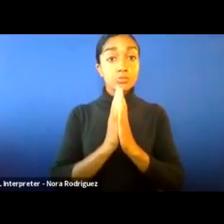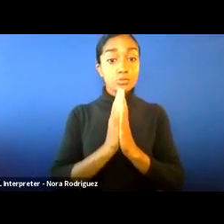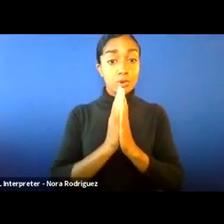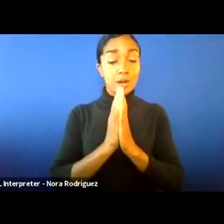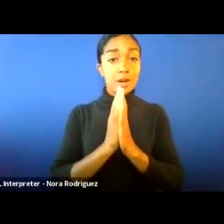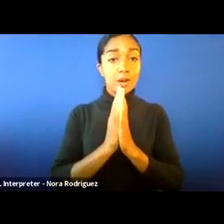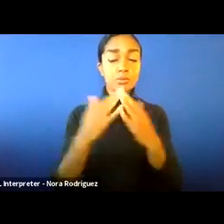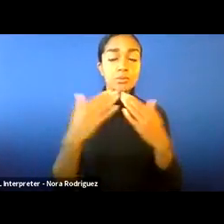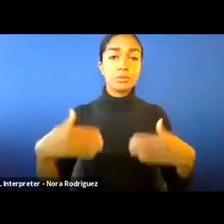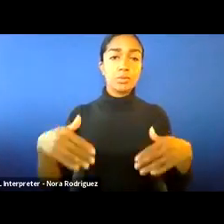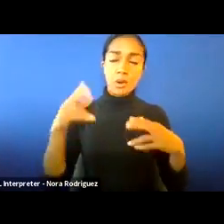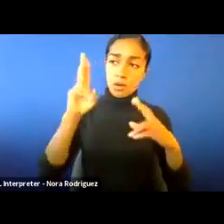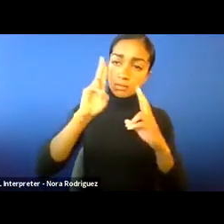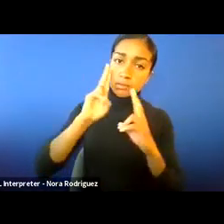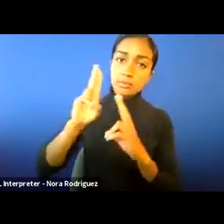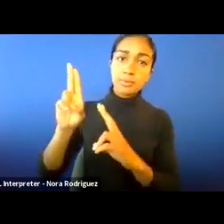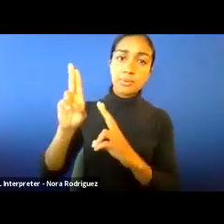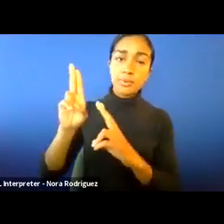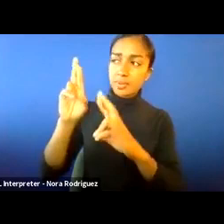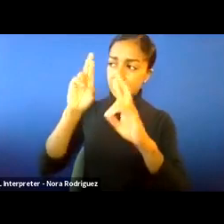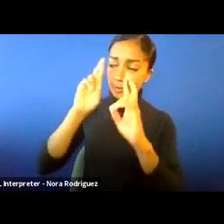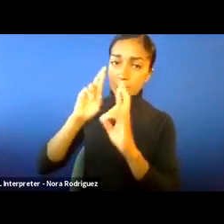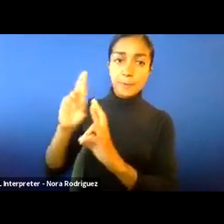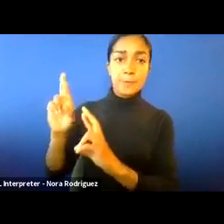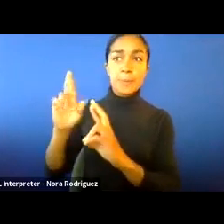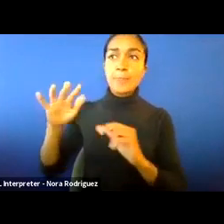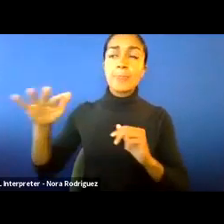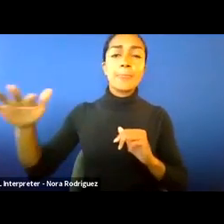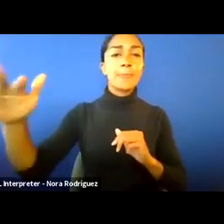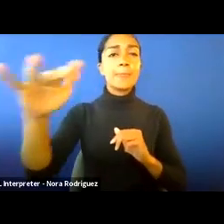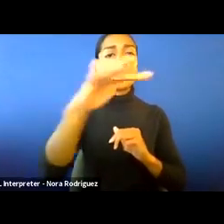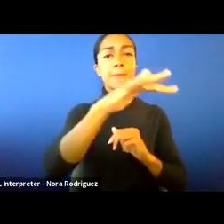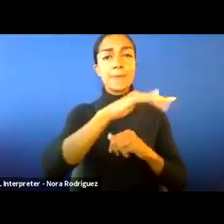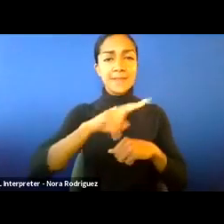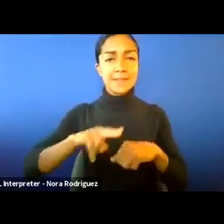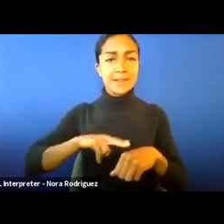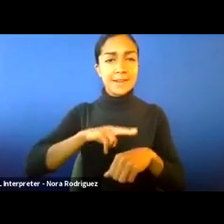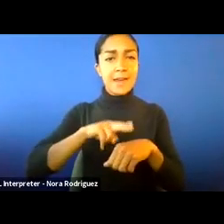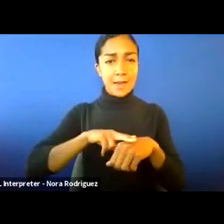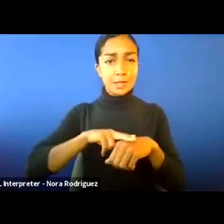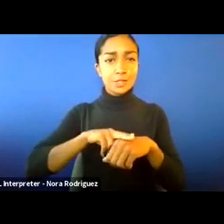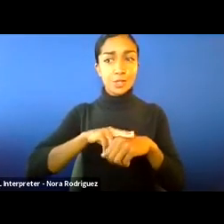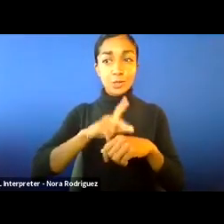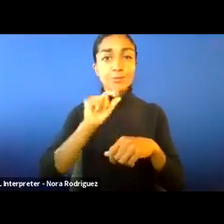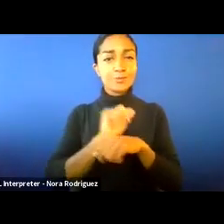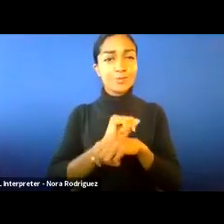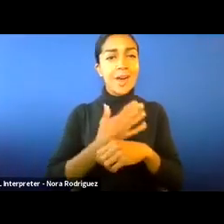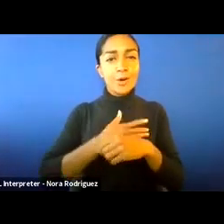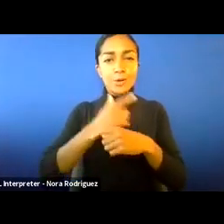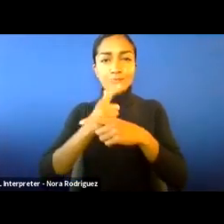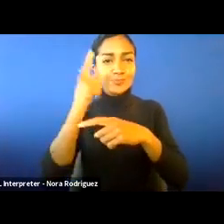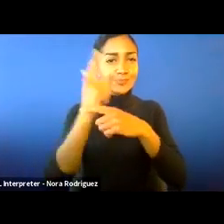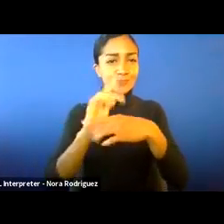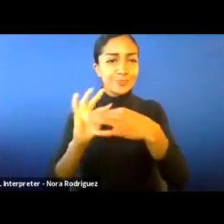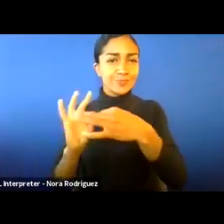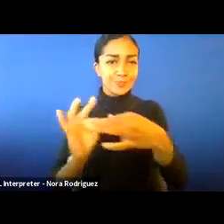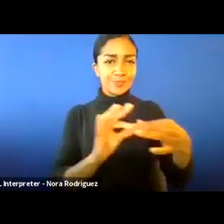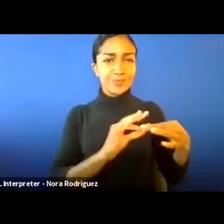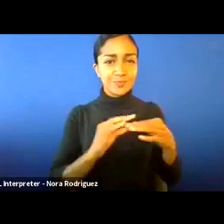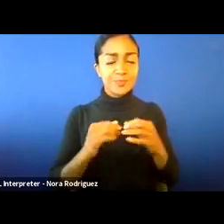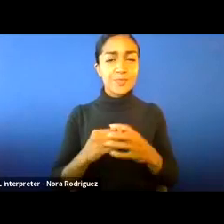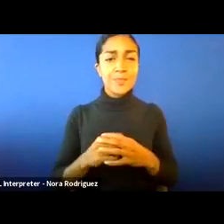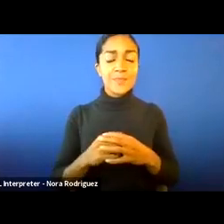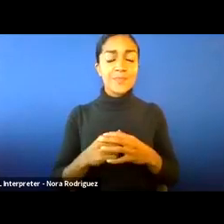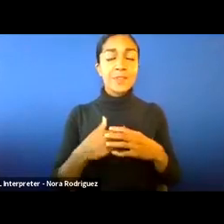homage and respect to the forces of nature that are our siblings. So I